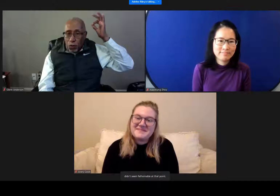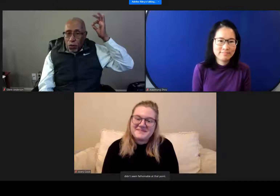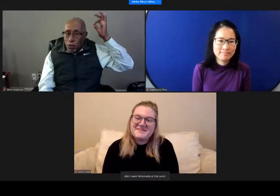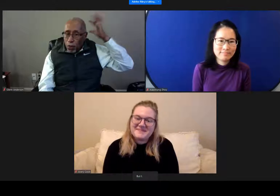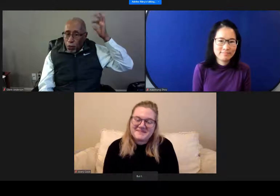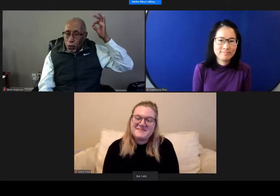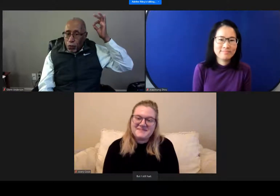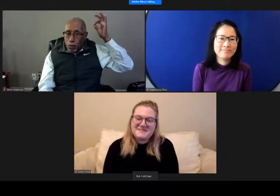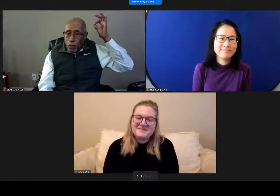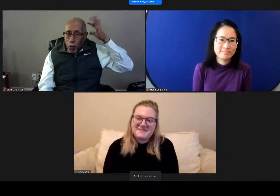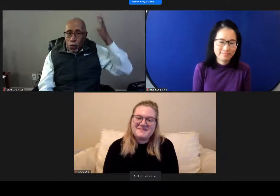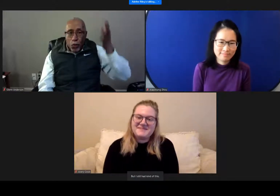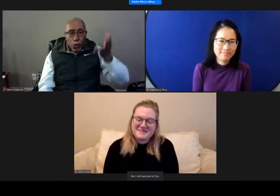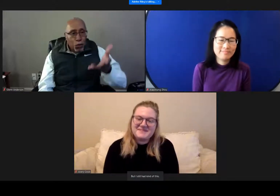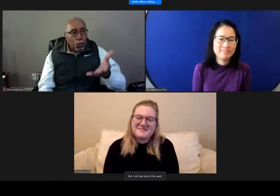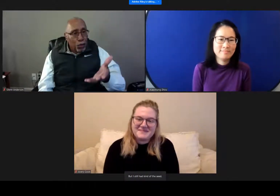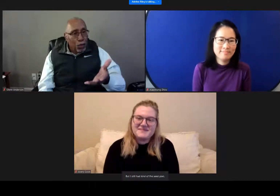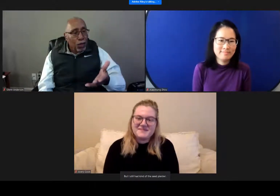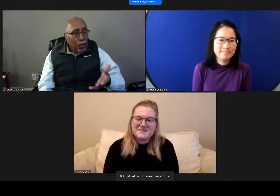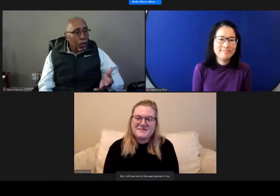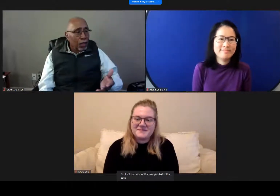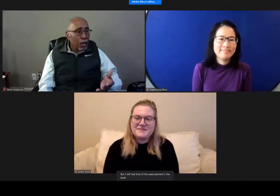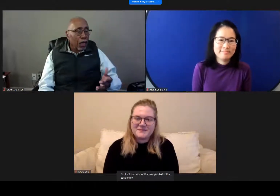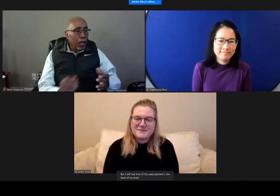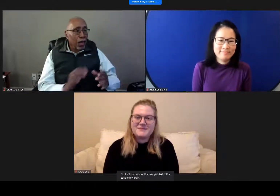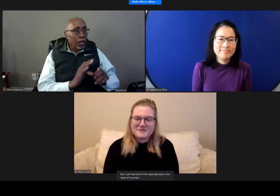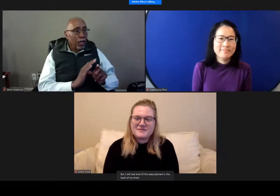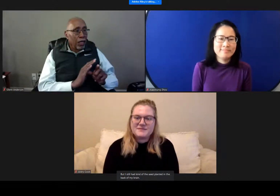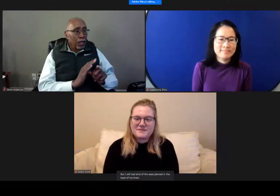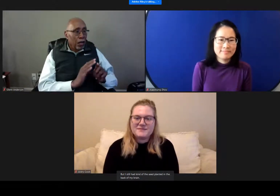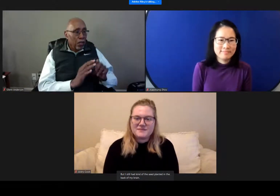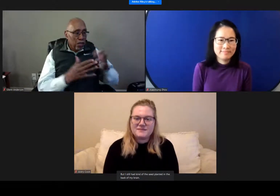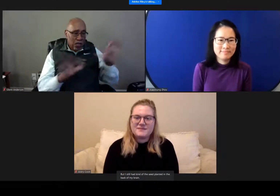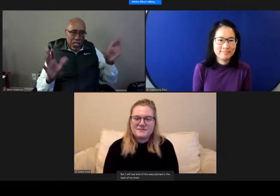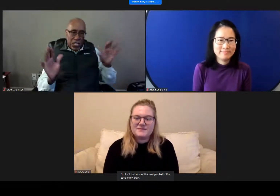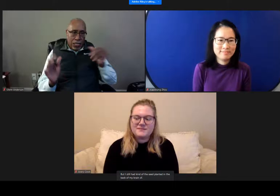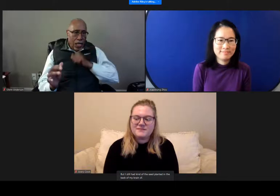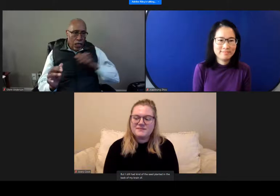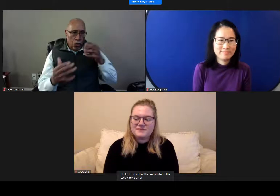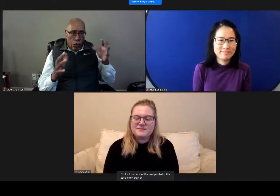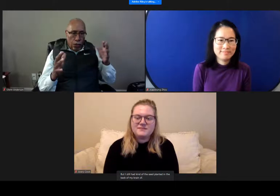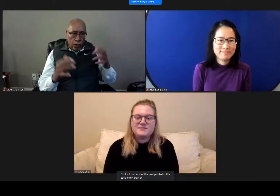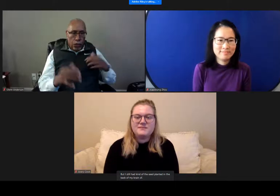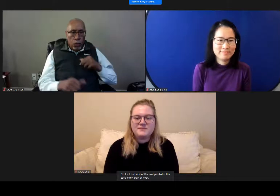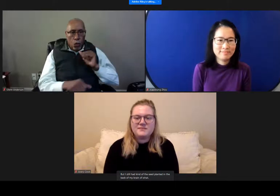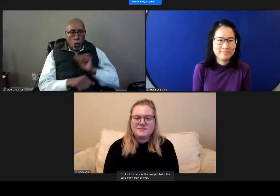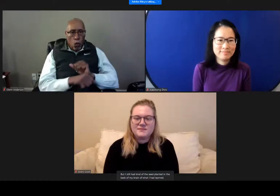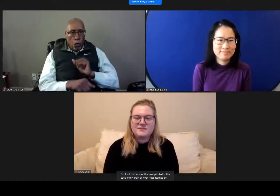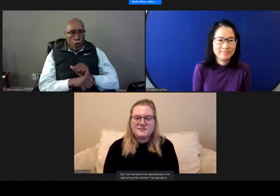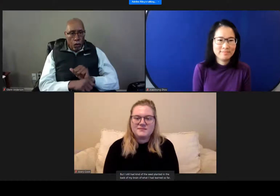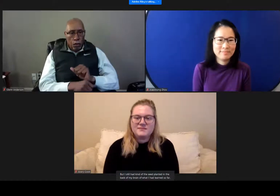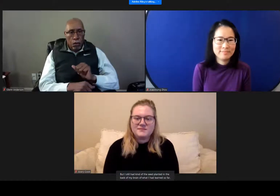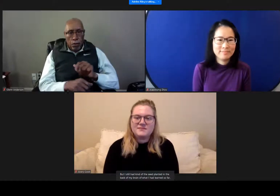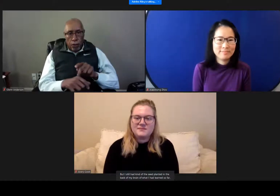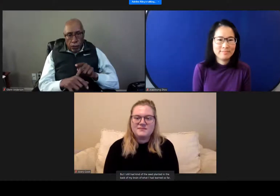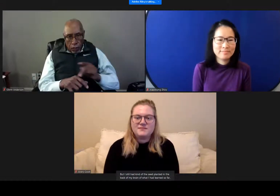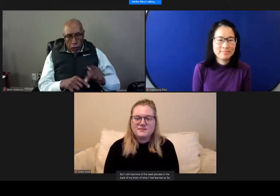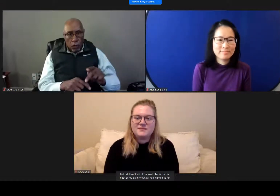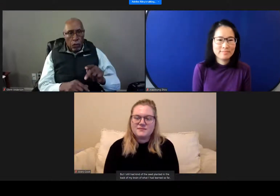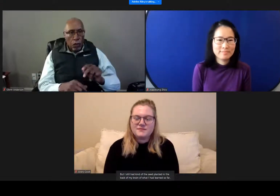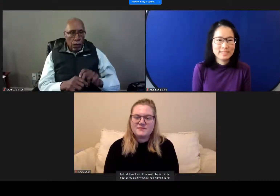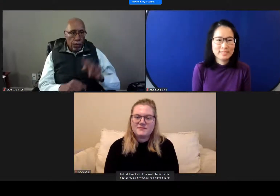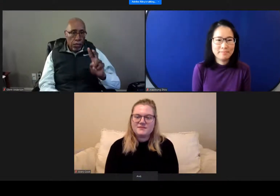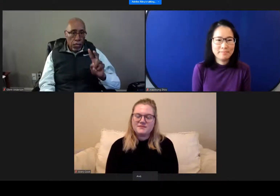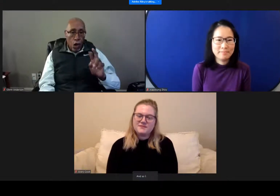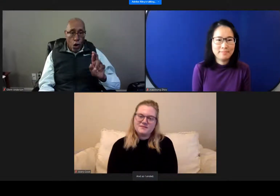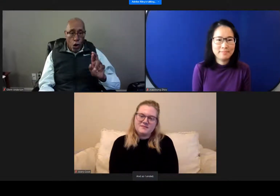But I still had kind of this seed planted in the back of my brain of what I had learned so far.